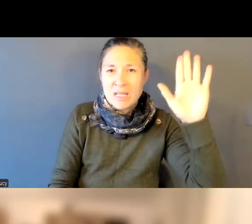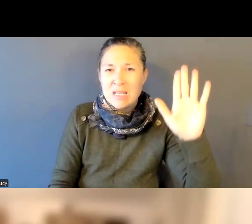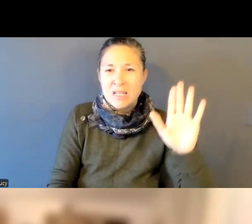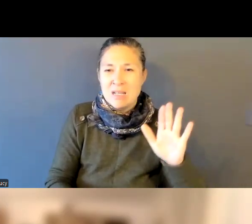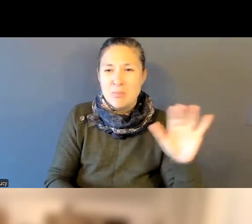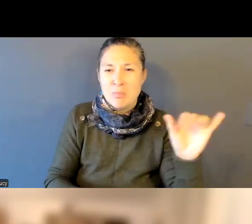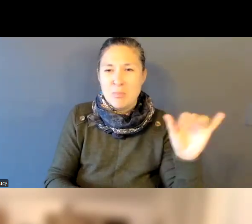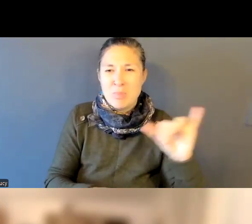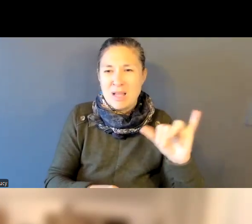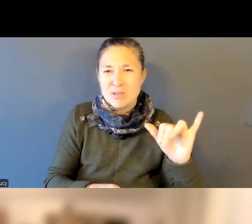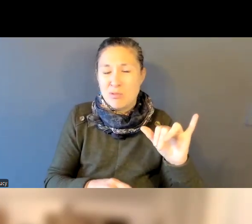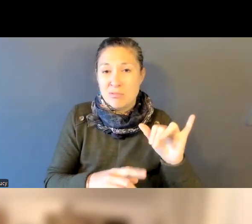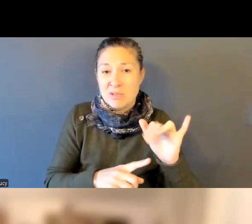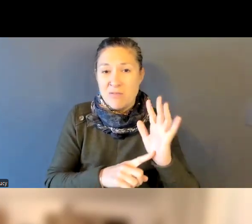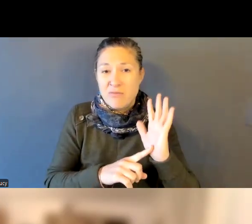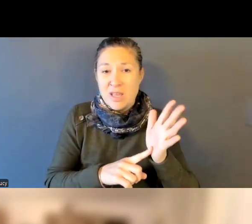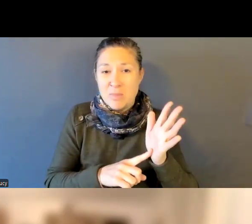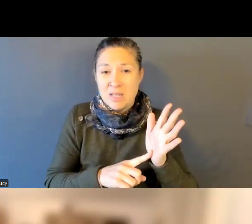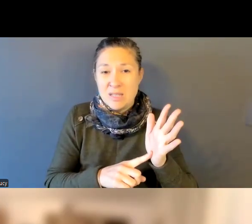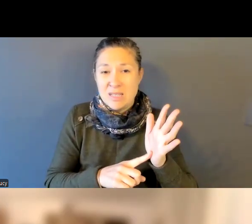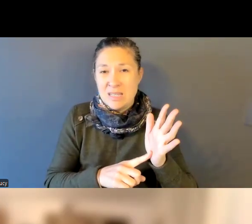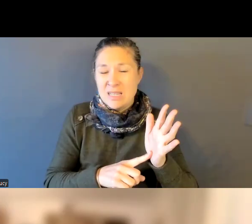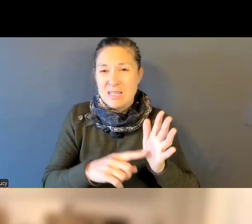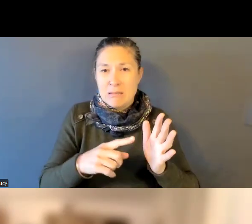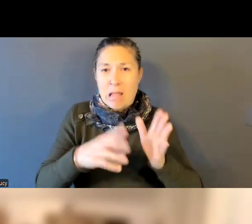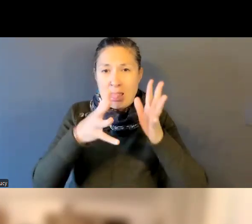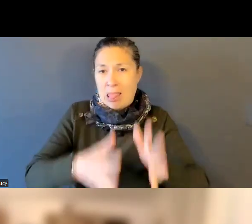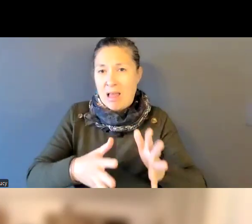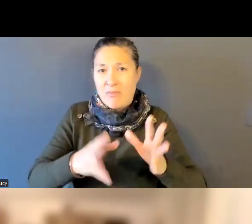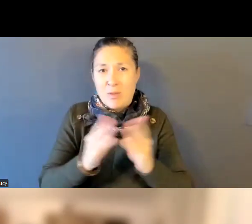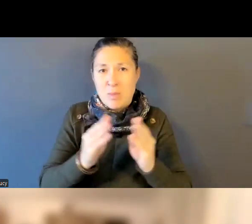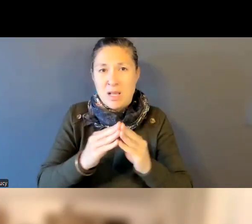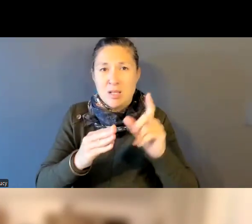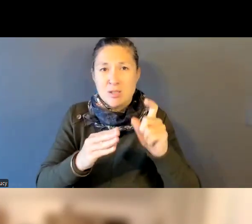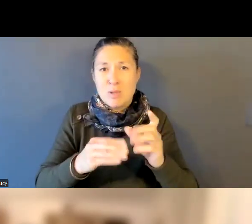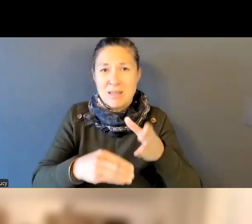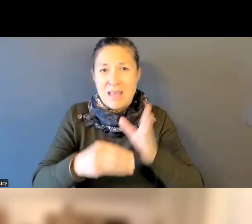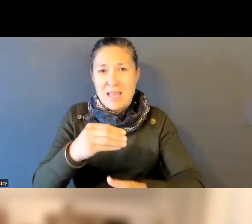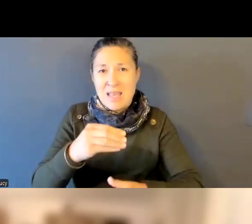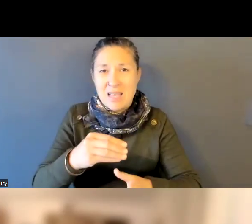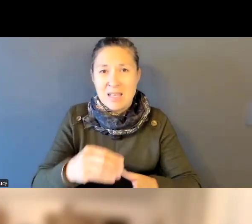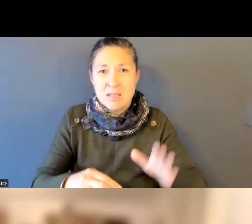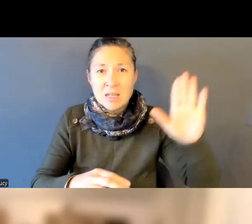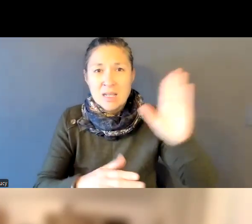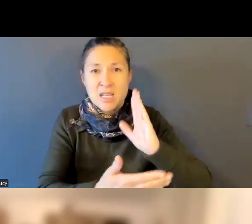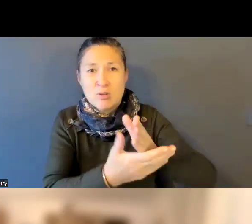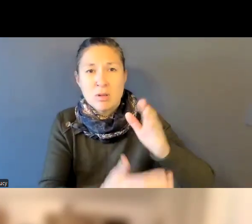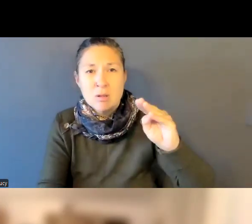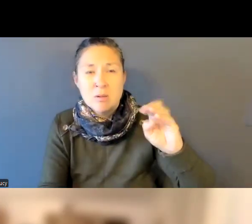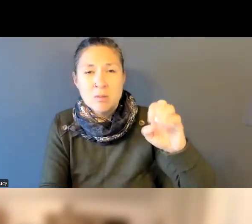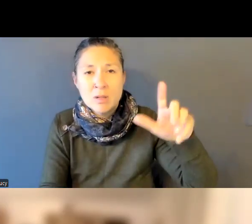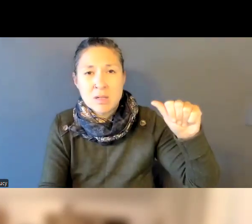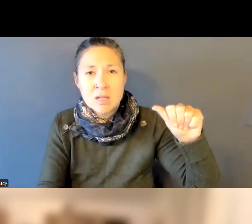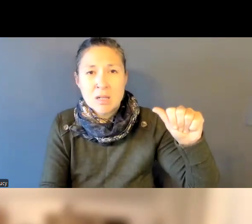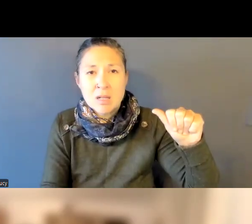minutes away from our official ending time. I'm wondering, Maria, if I could interrupt, I wouldn't mind if